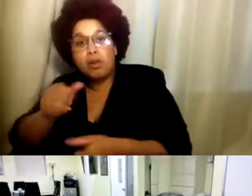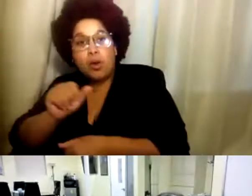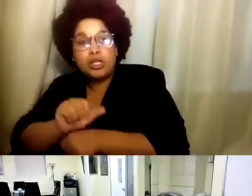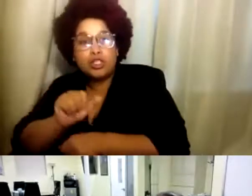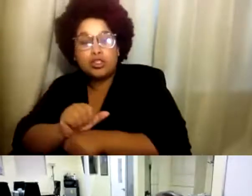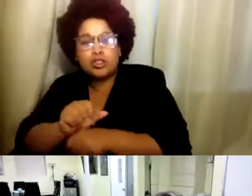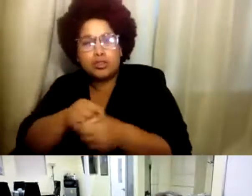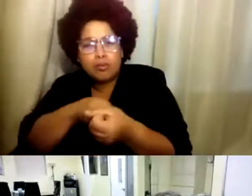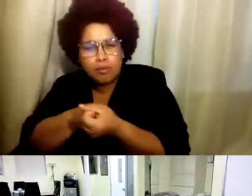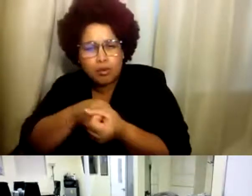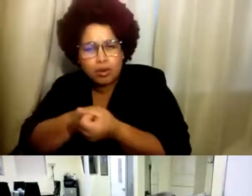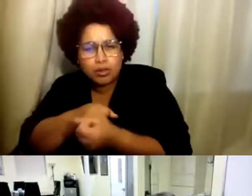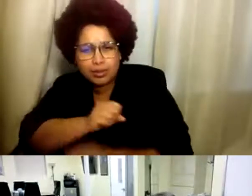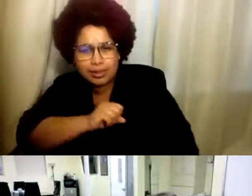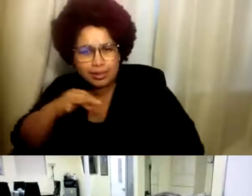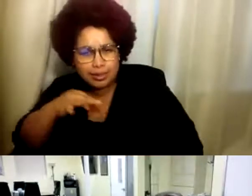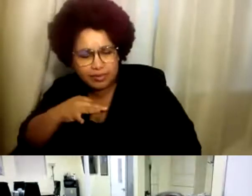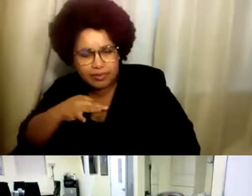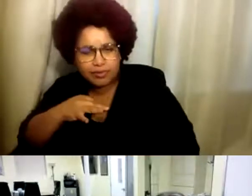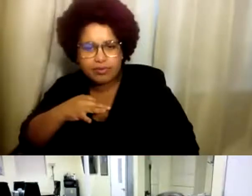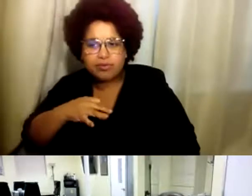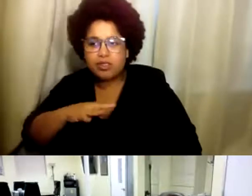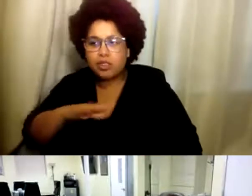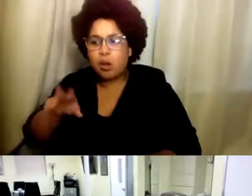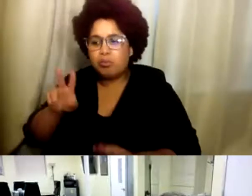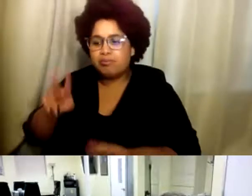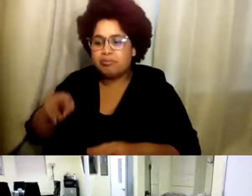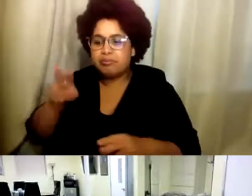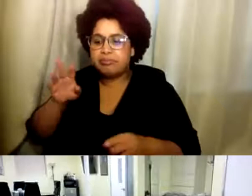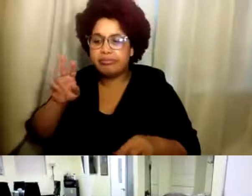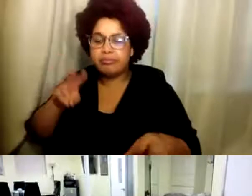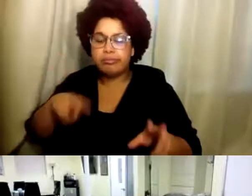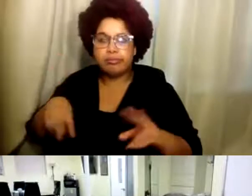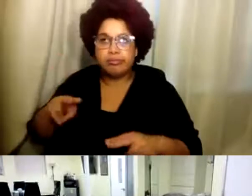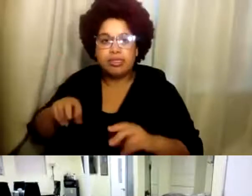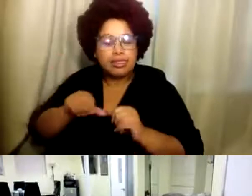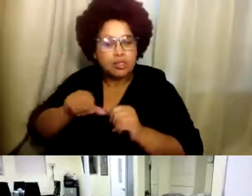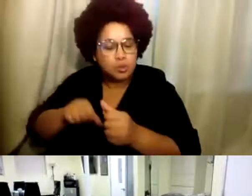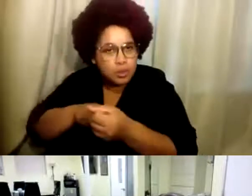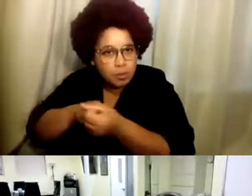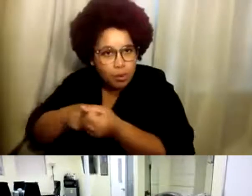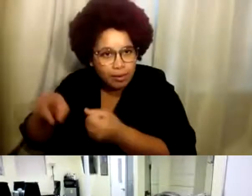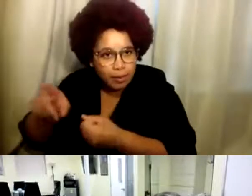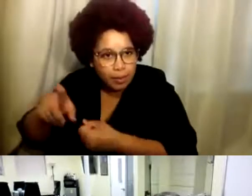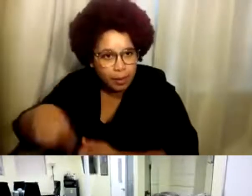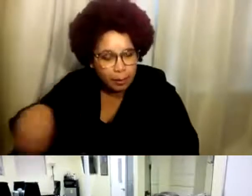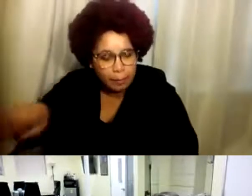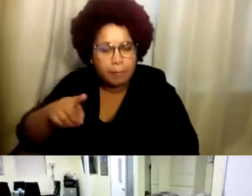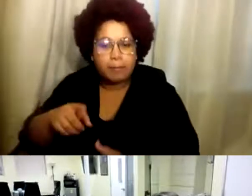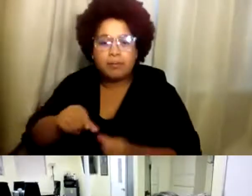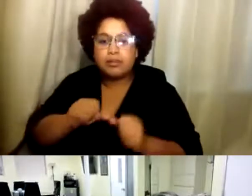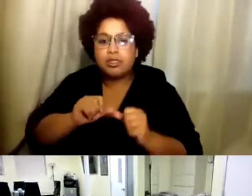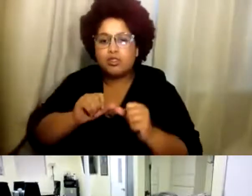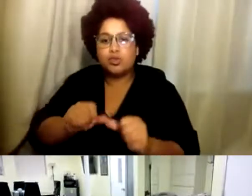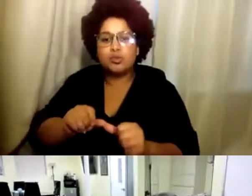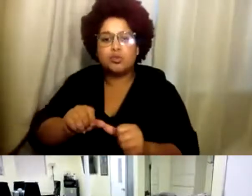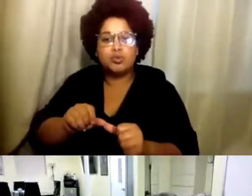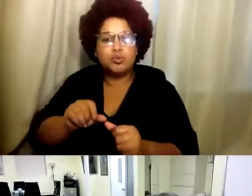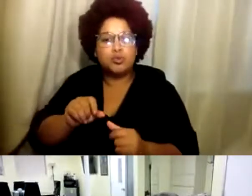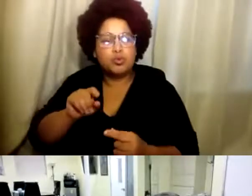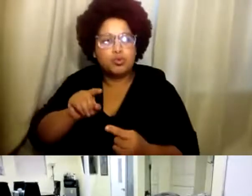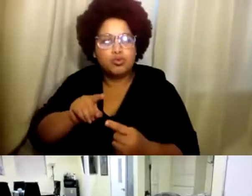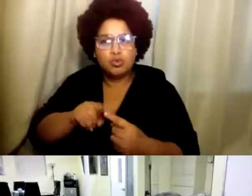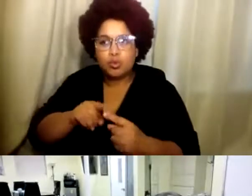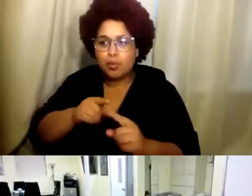staff, continue to be non-judgmental and continue to support them, continue to point to